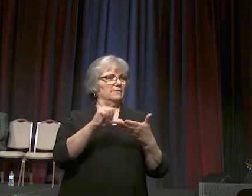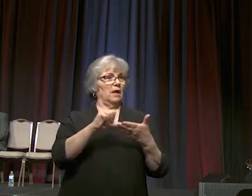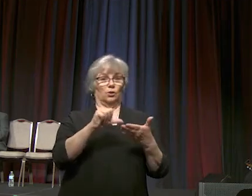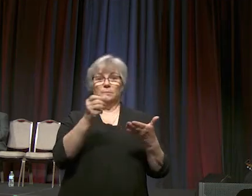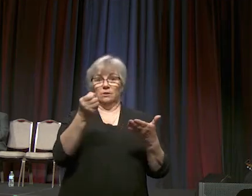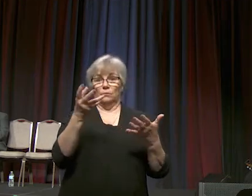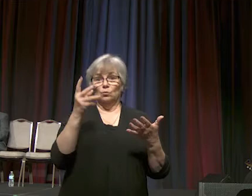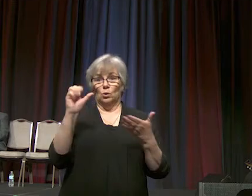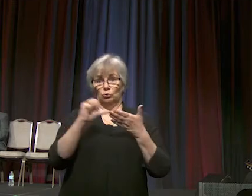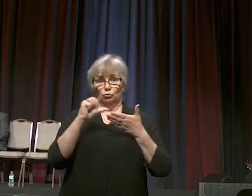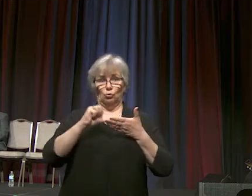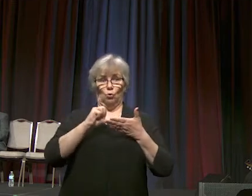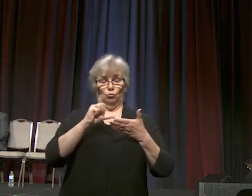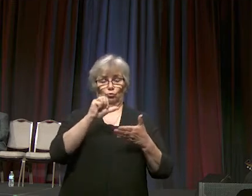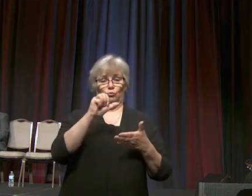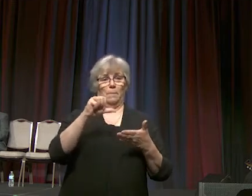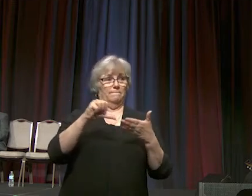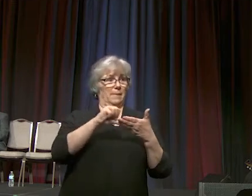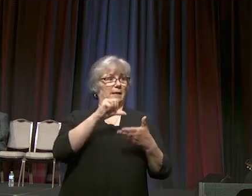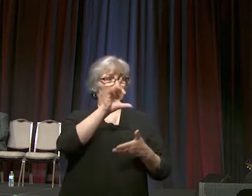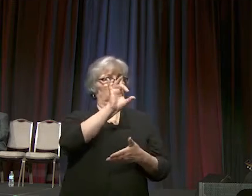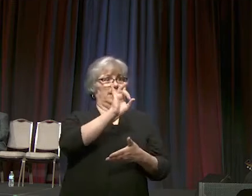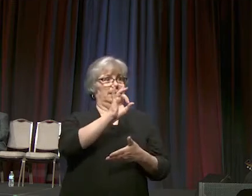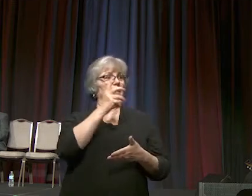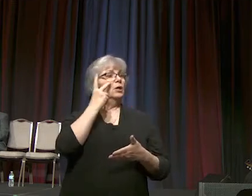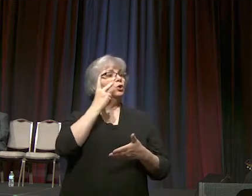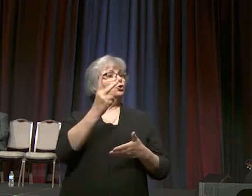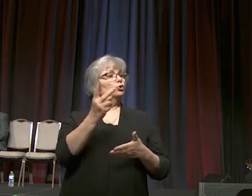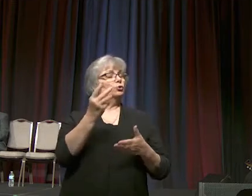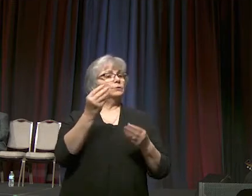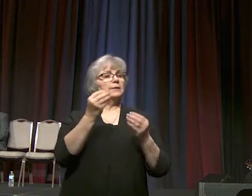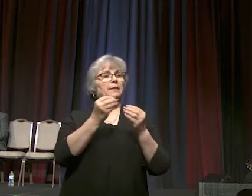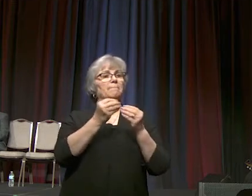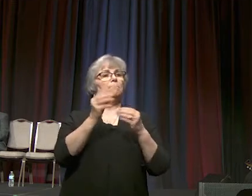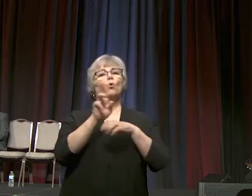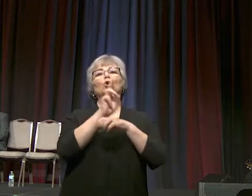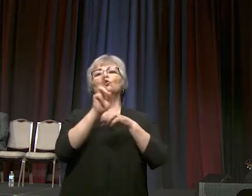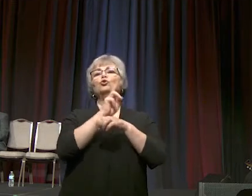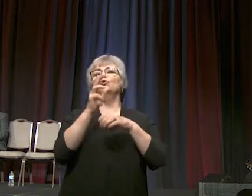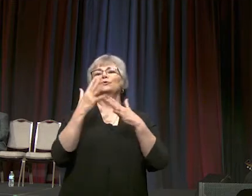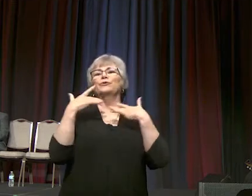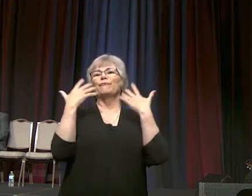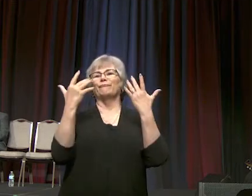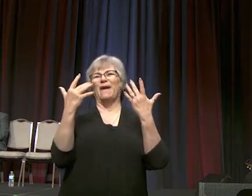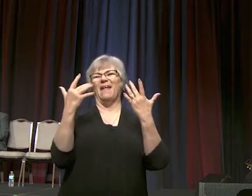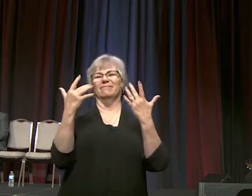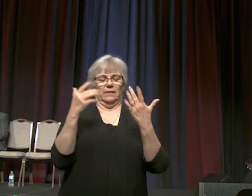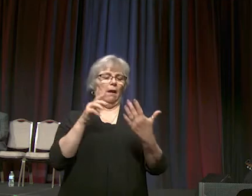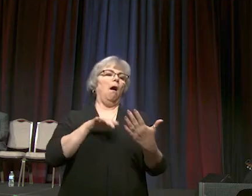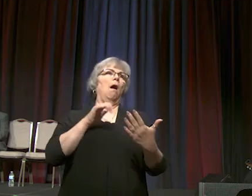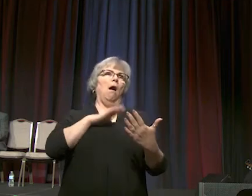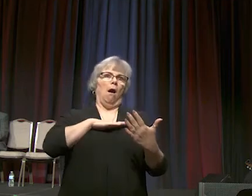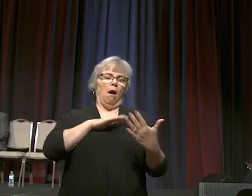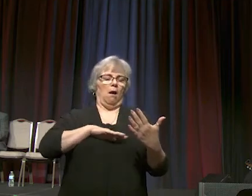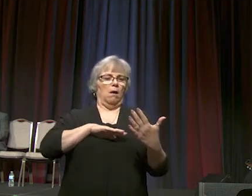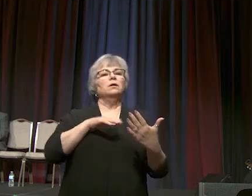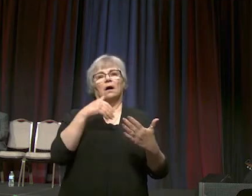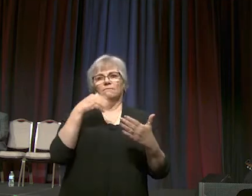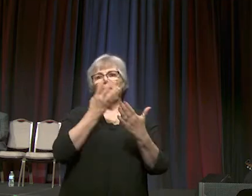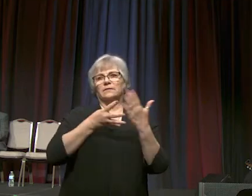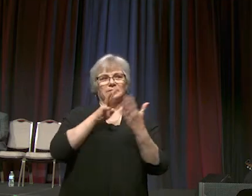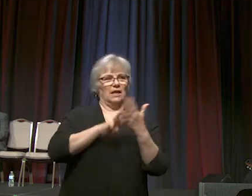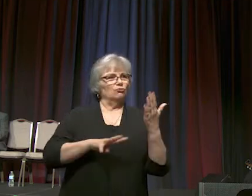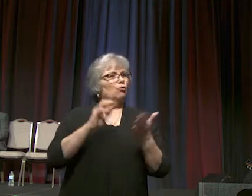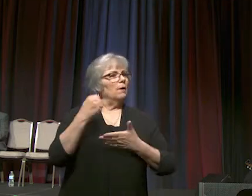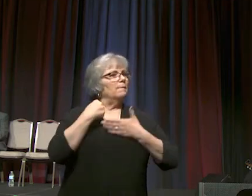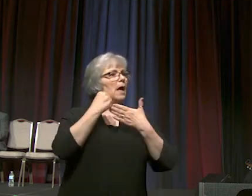that, you'll see a more user-friendly version of the schedule. And I just thought it might be helpful to share